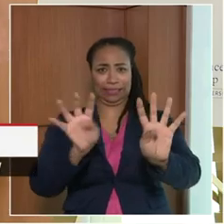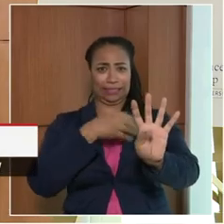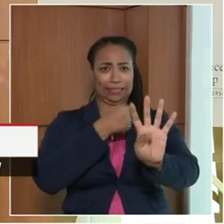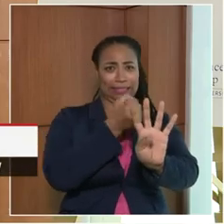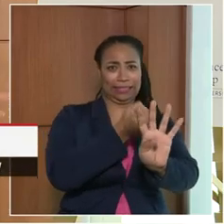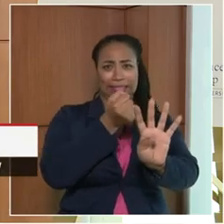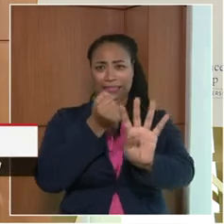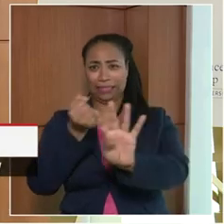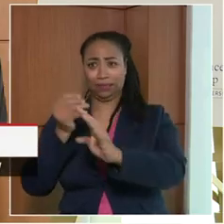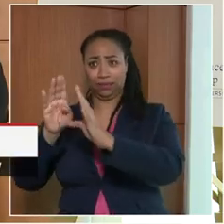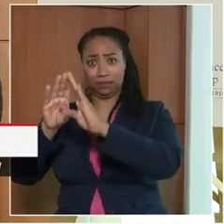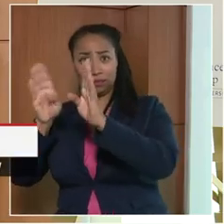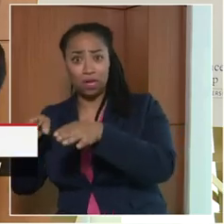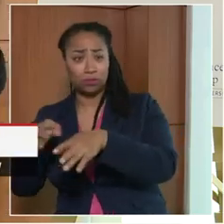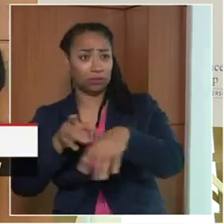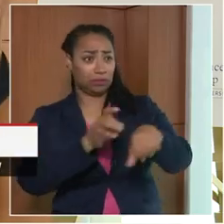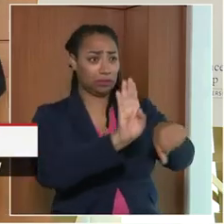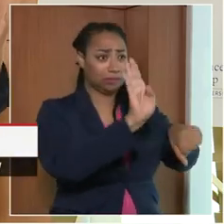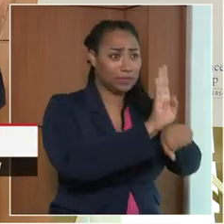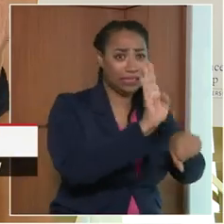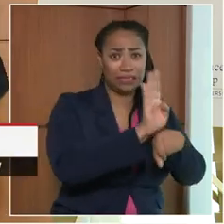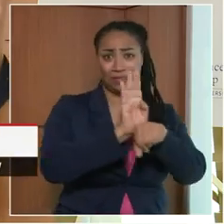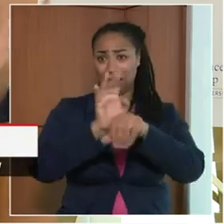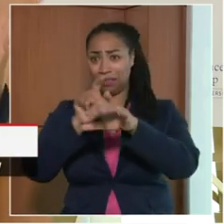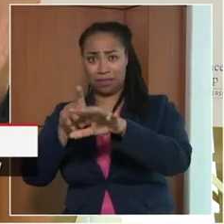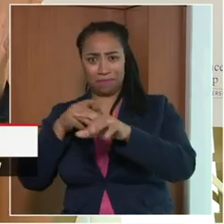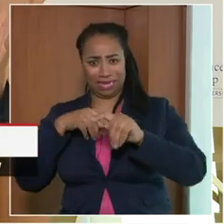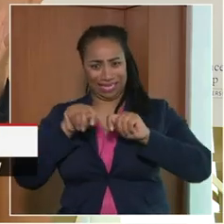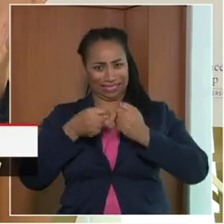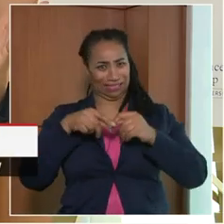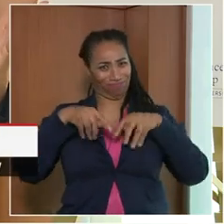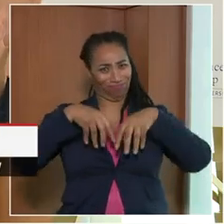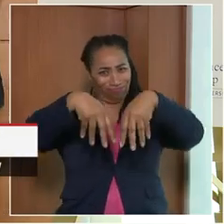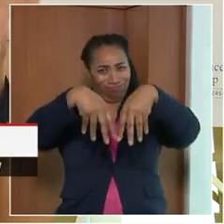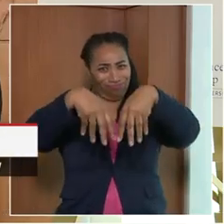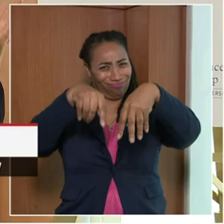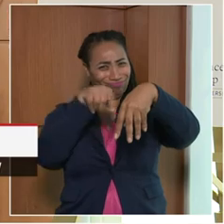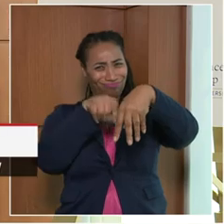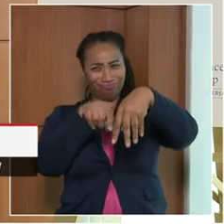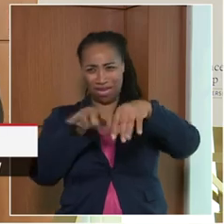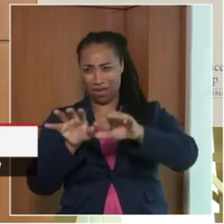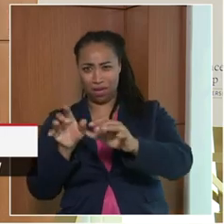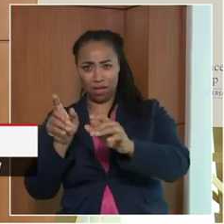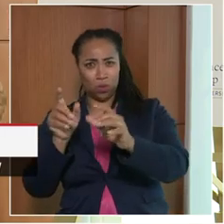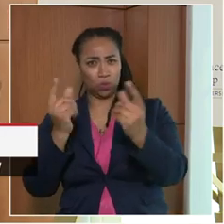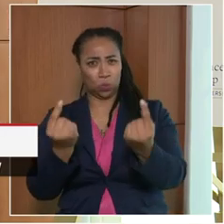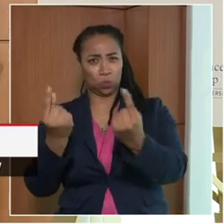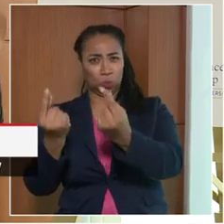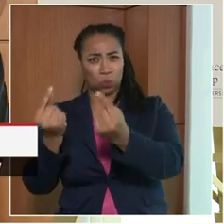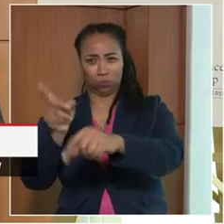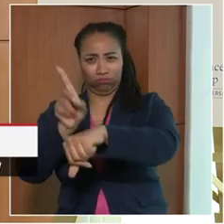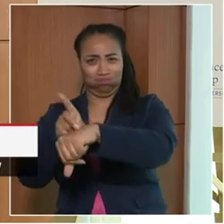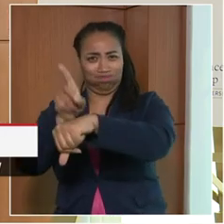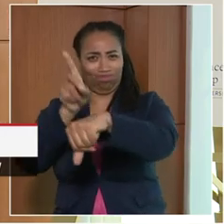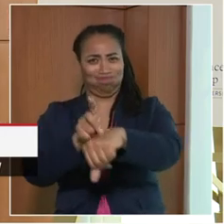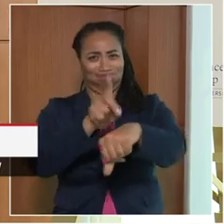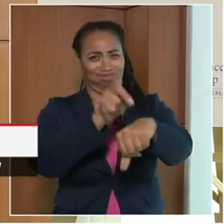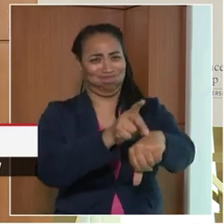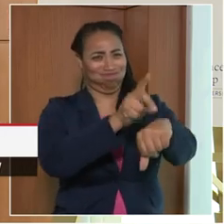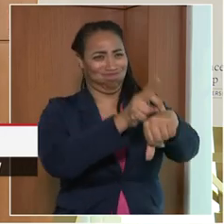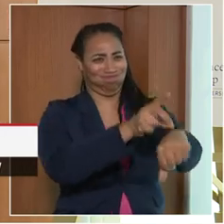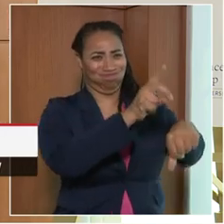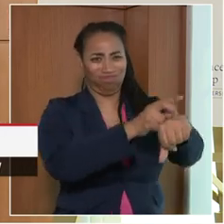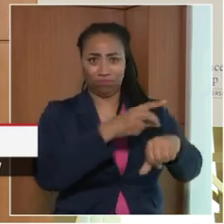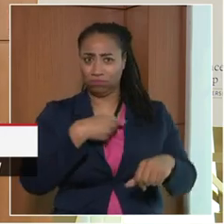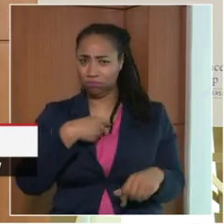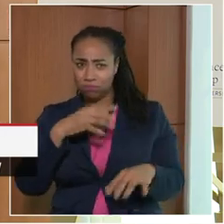our job is to create opportunities, and lots of them, and make sure that Washingtonians can go after them